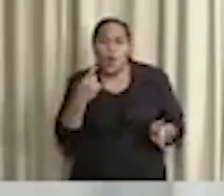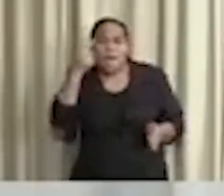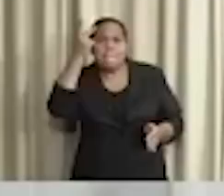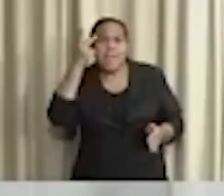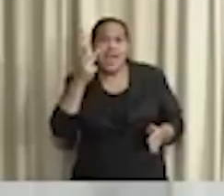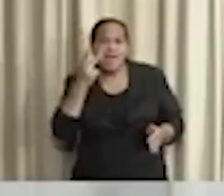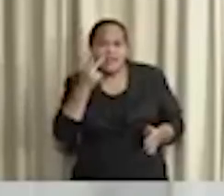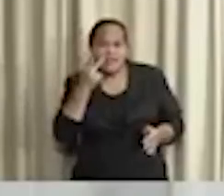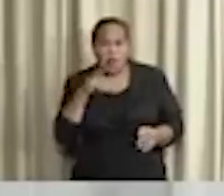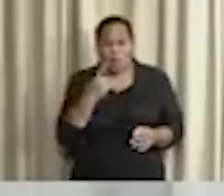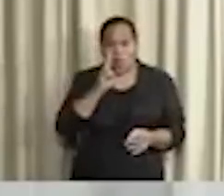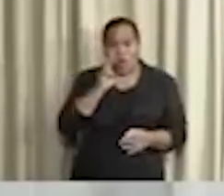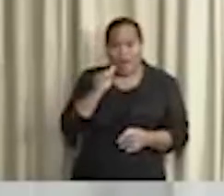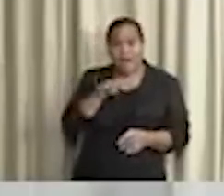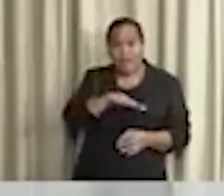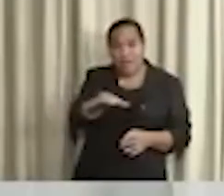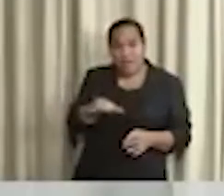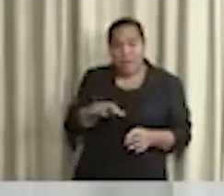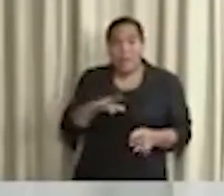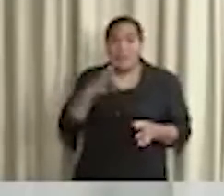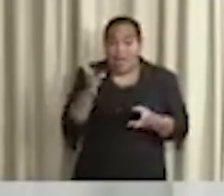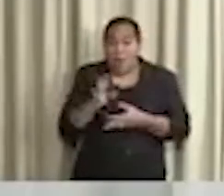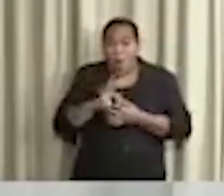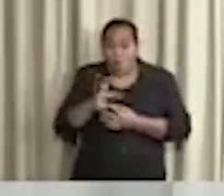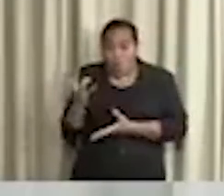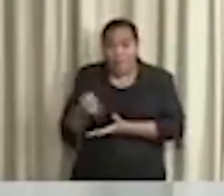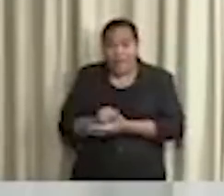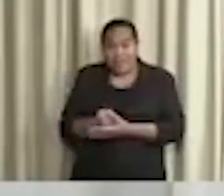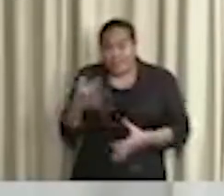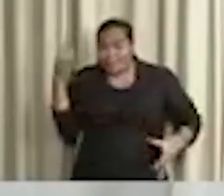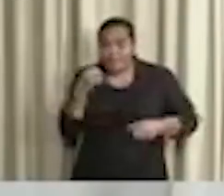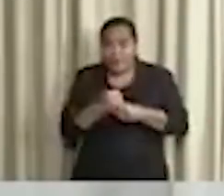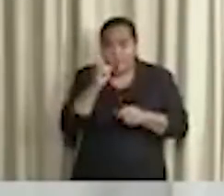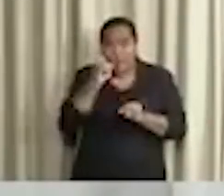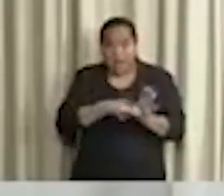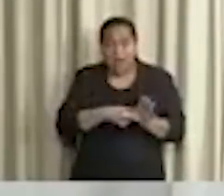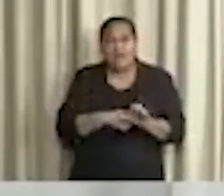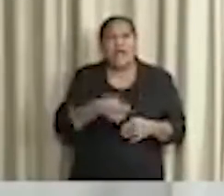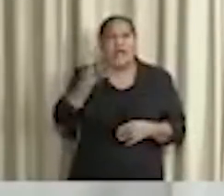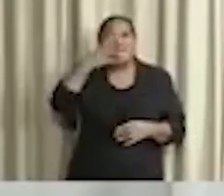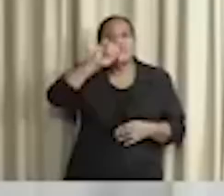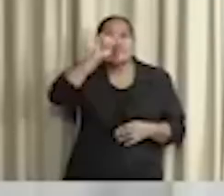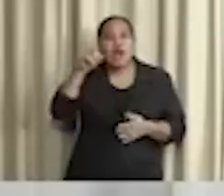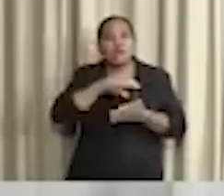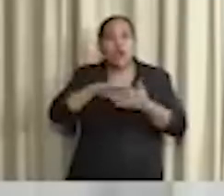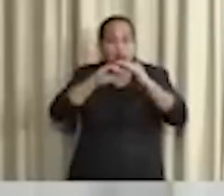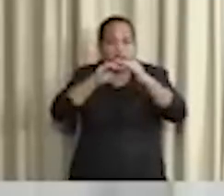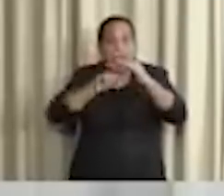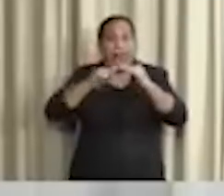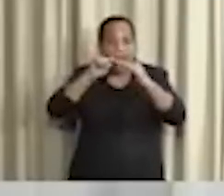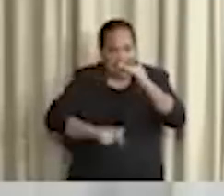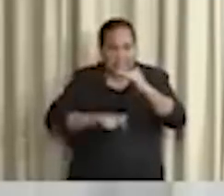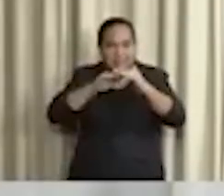guardians' gross household annual income is below $50,000.